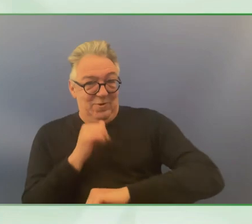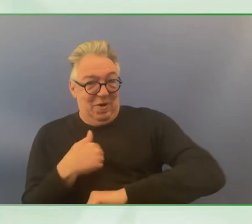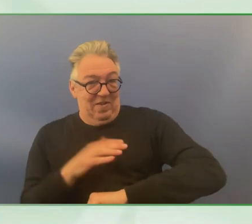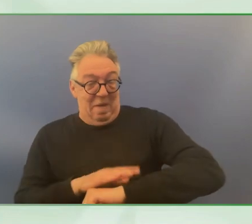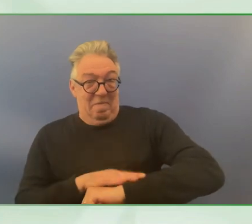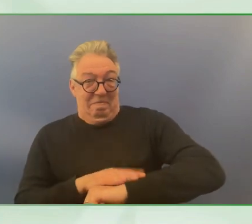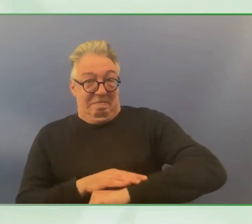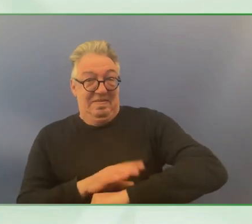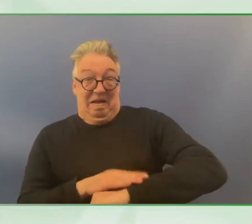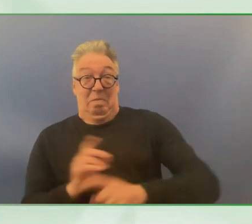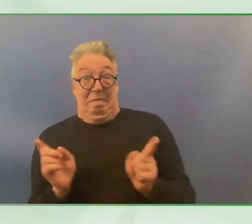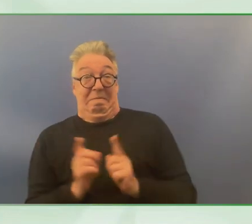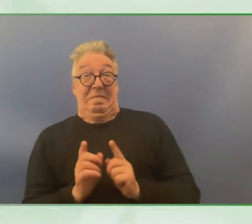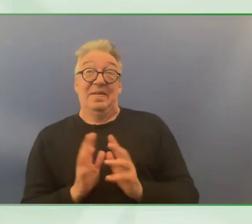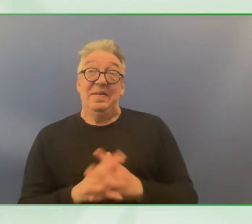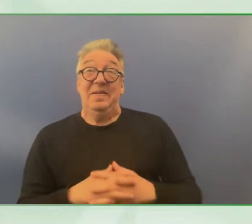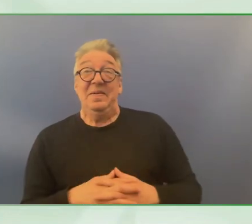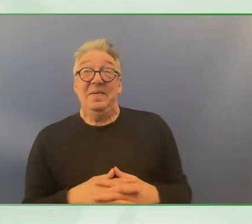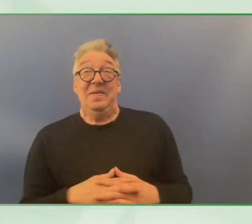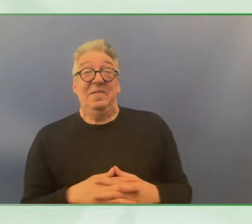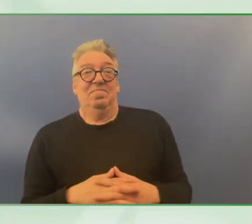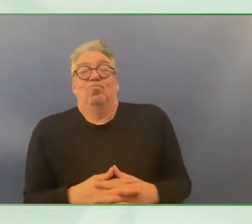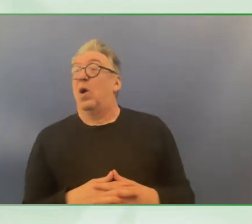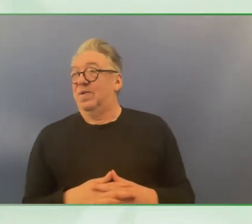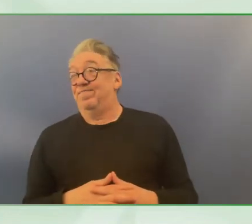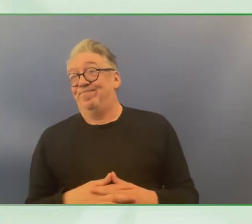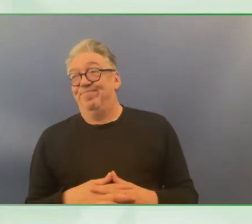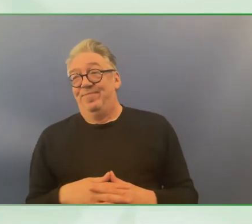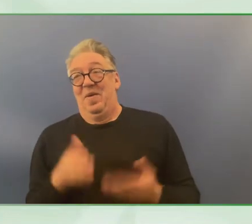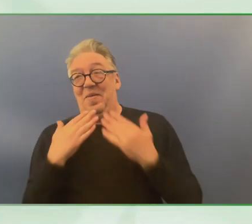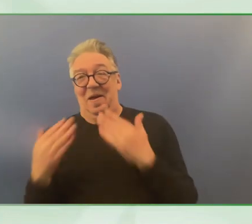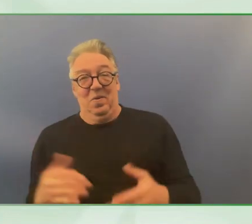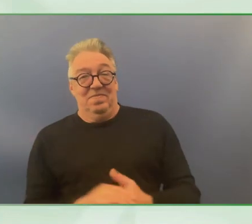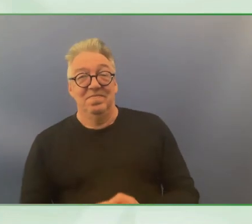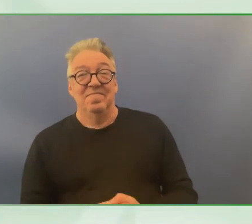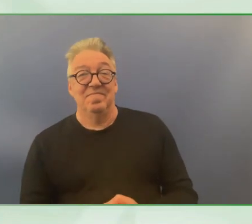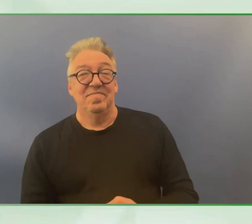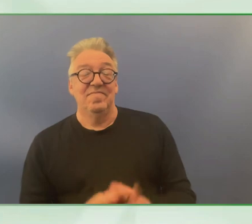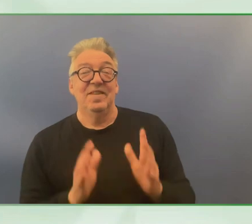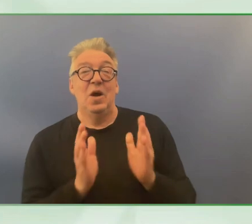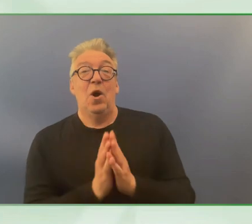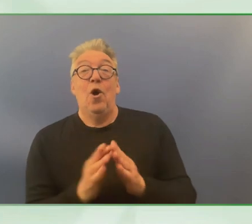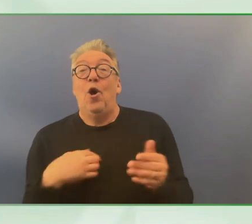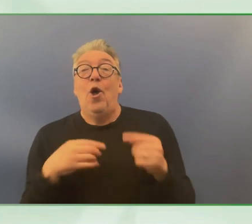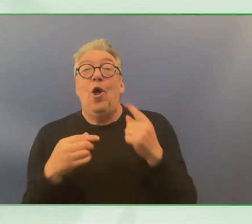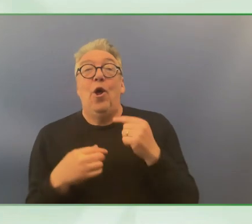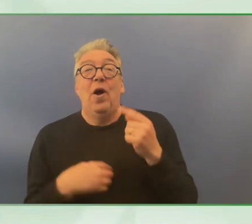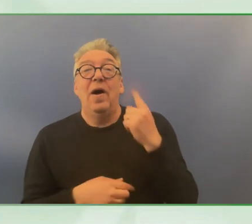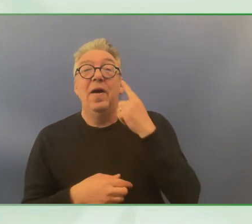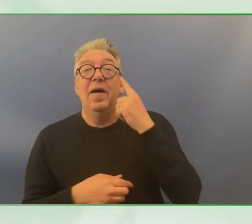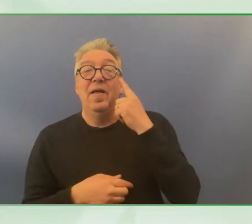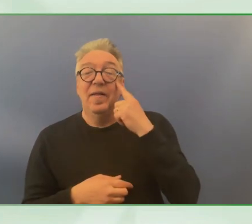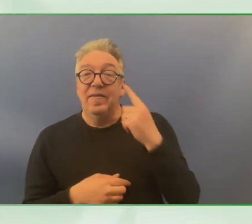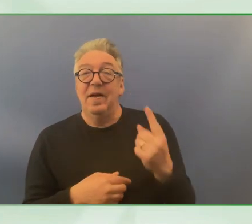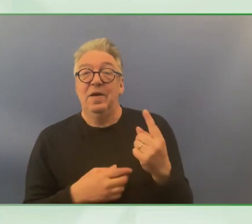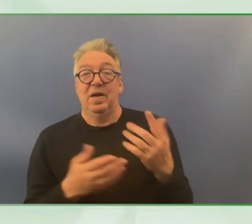time. Thank you for this. Okay, so I think we did a ride throughout this world of how